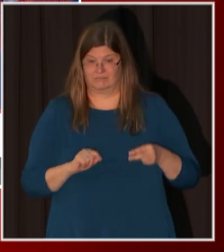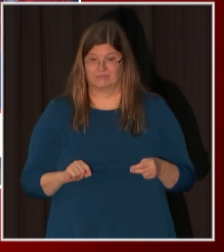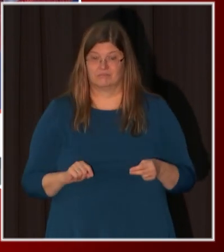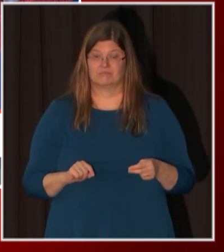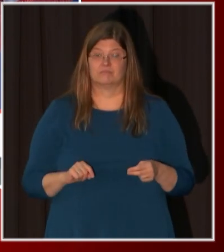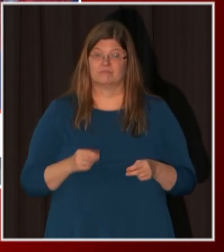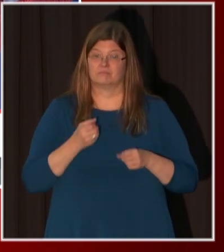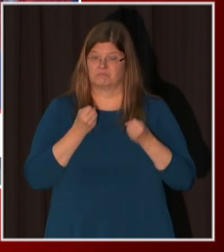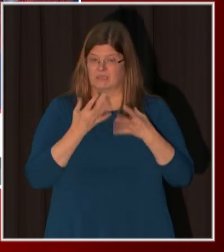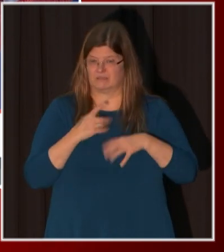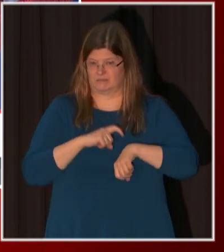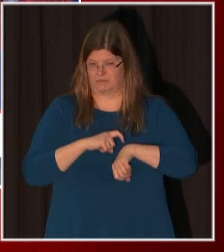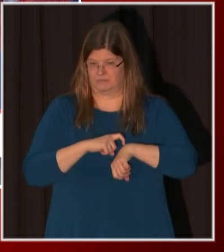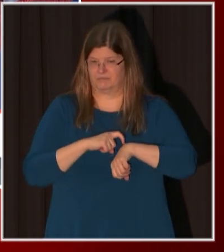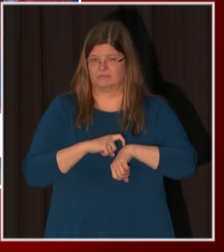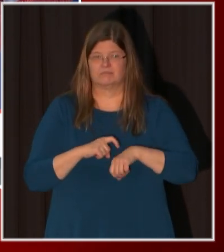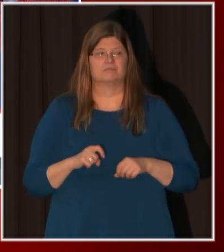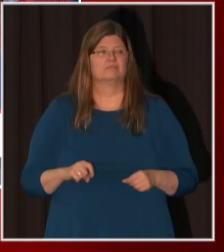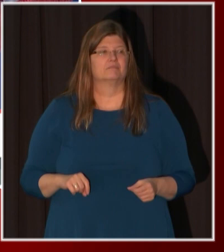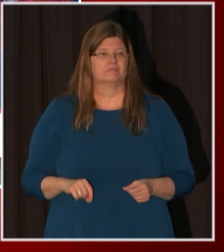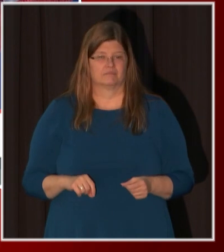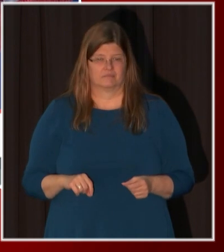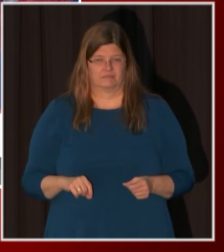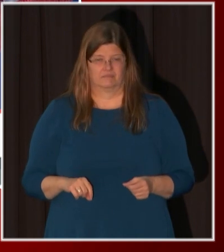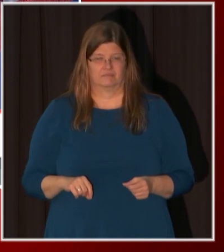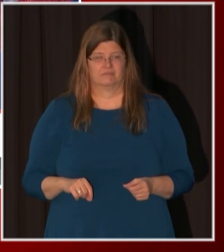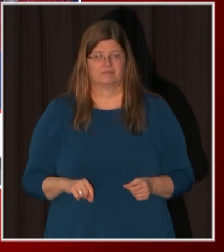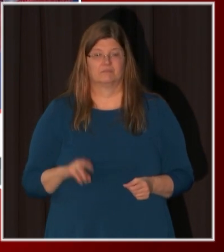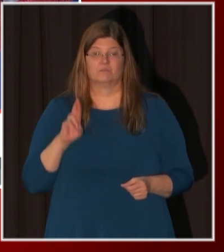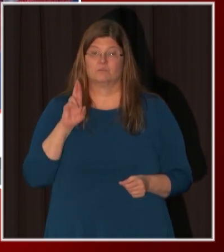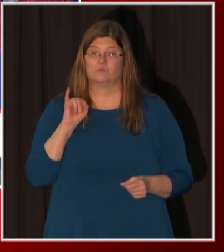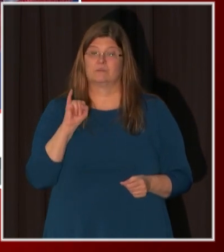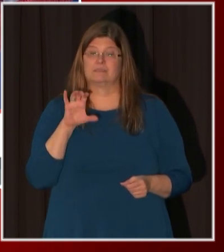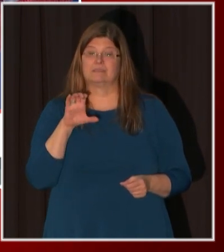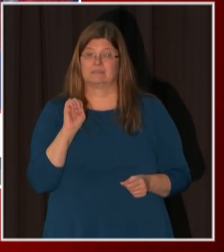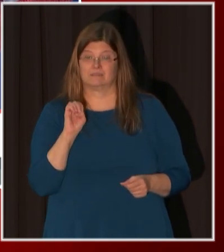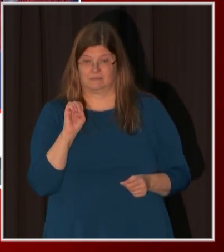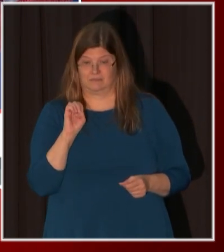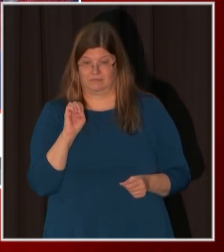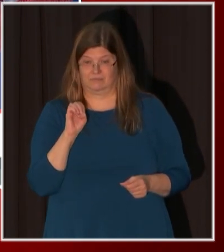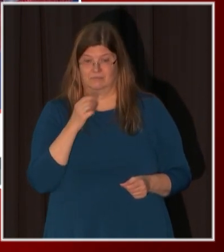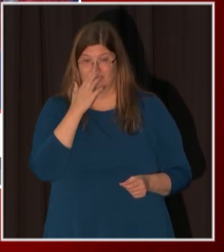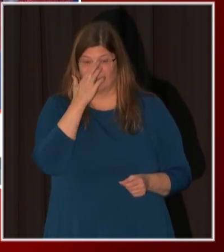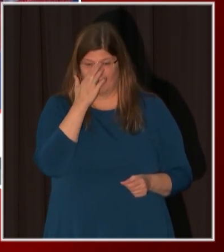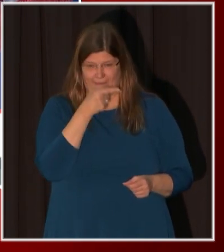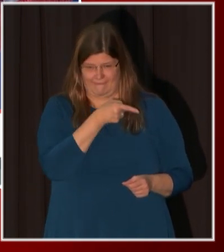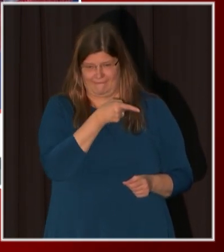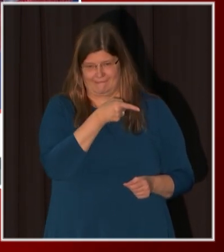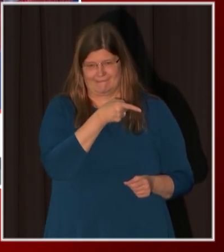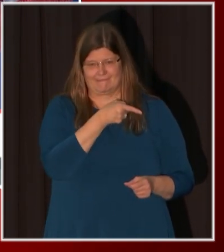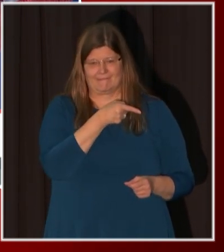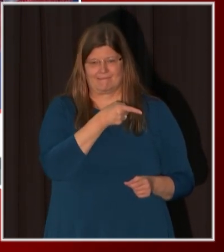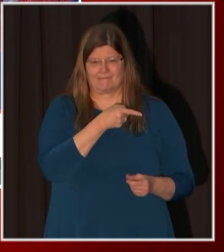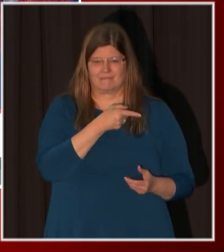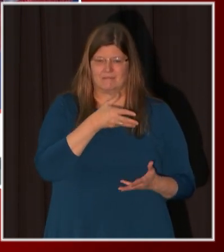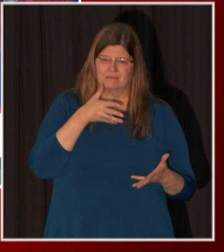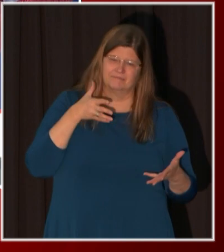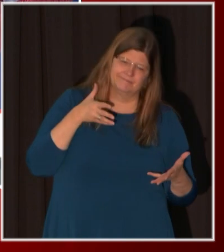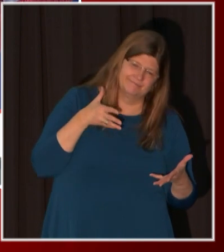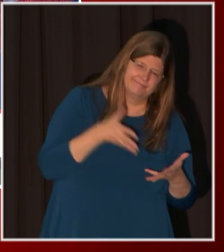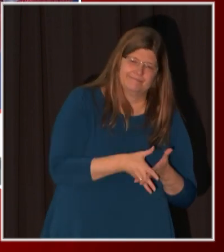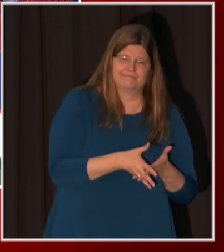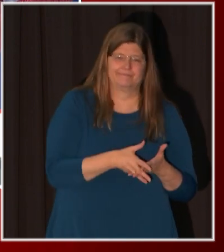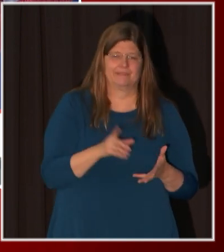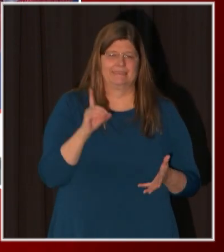capacities. First of all, Ambassador Rice, she's a hometown DC leader, and